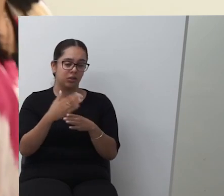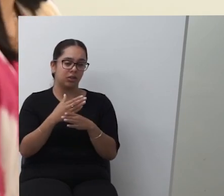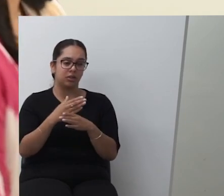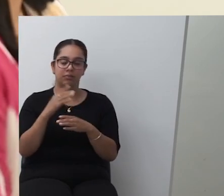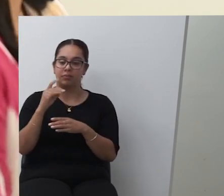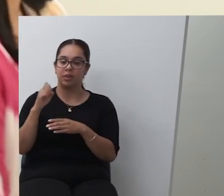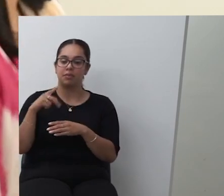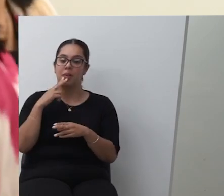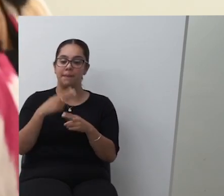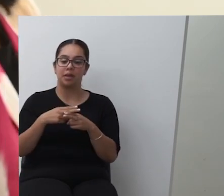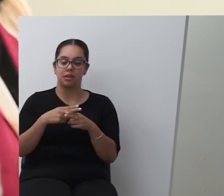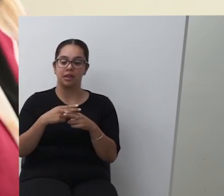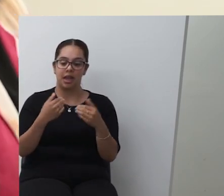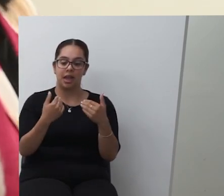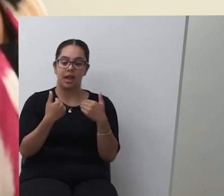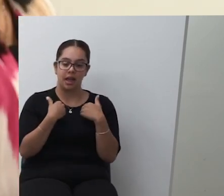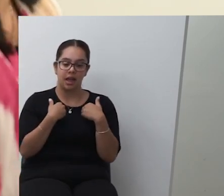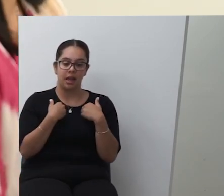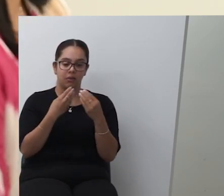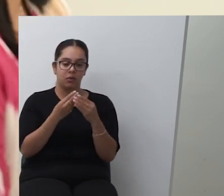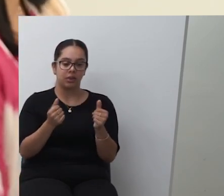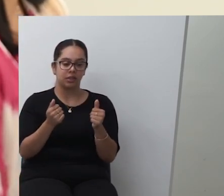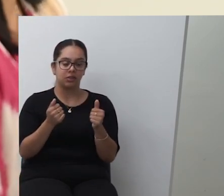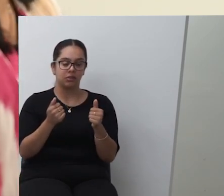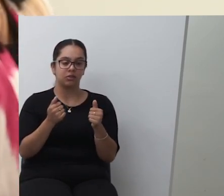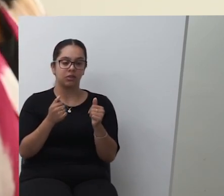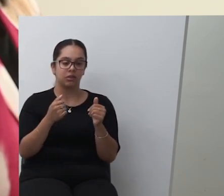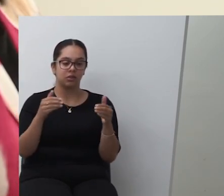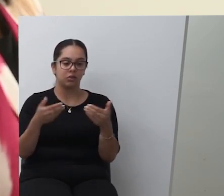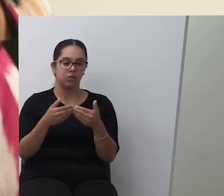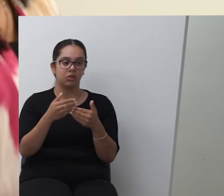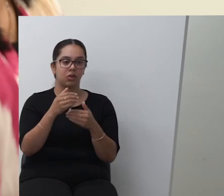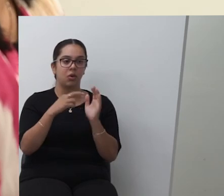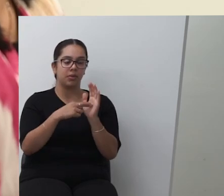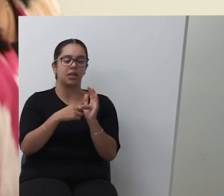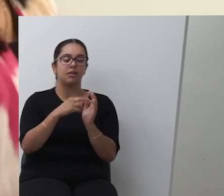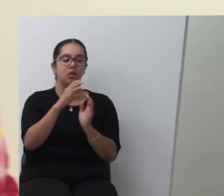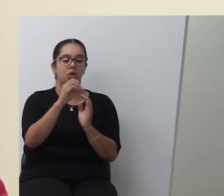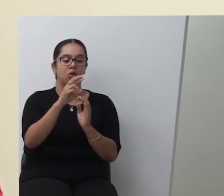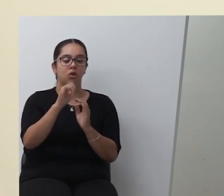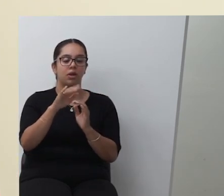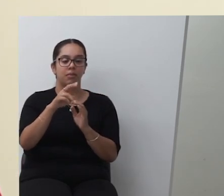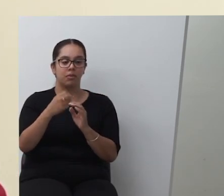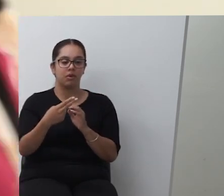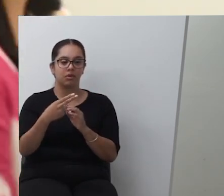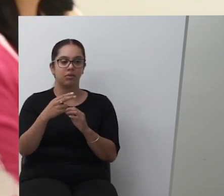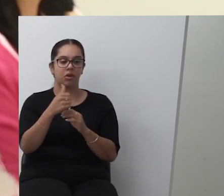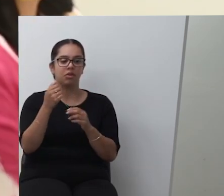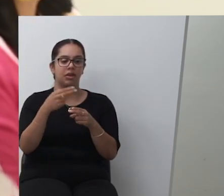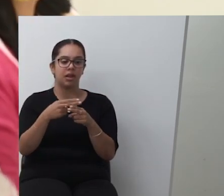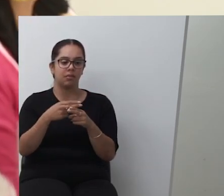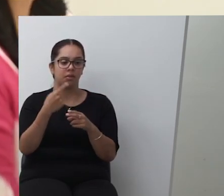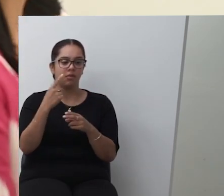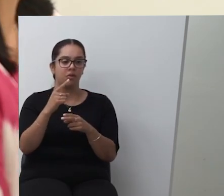Deepa mentioned, there is a resolution that's been introduced by Representative Cori Bush and others naming, calling for